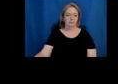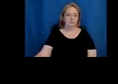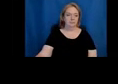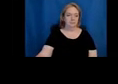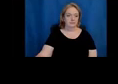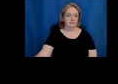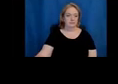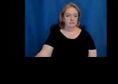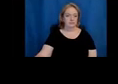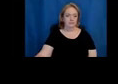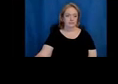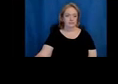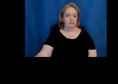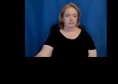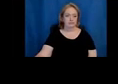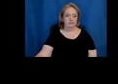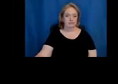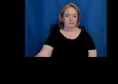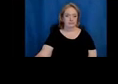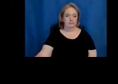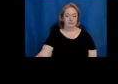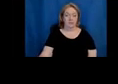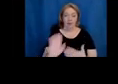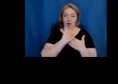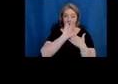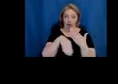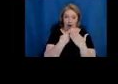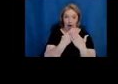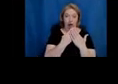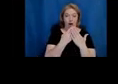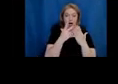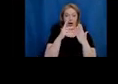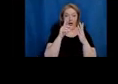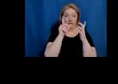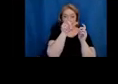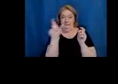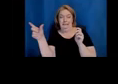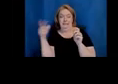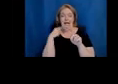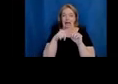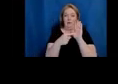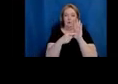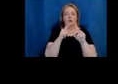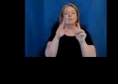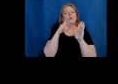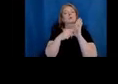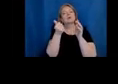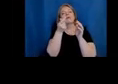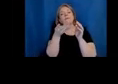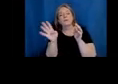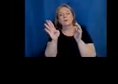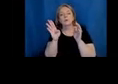So I can't show you all of the works, but I will show you this sort of brief little pass through a few areas within the